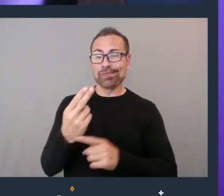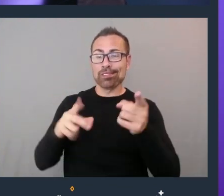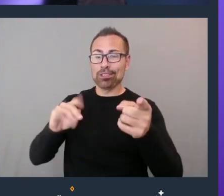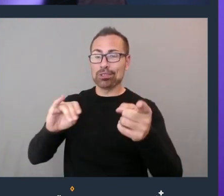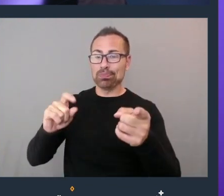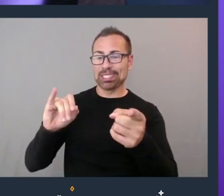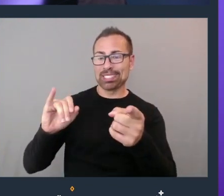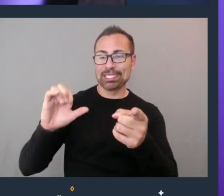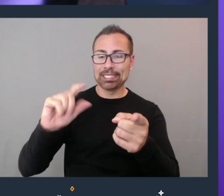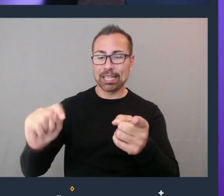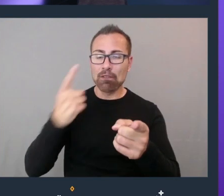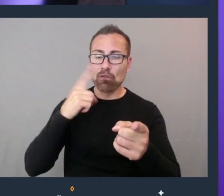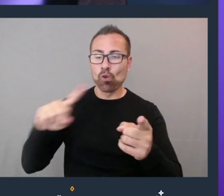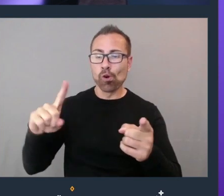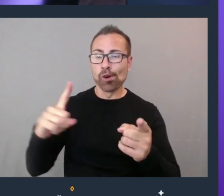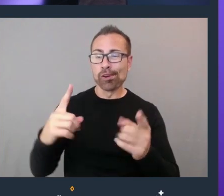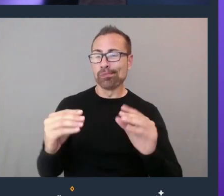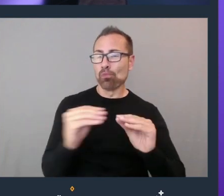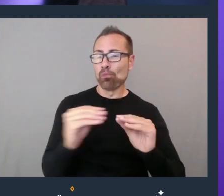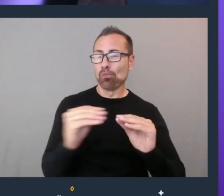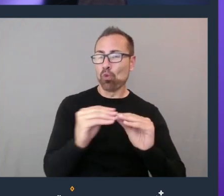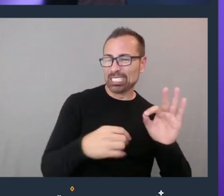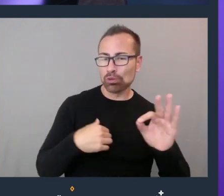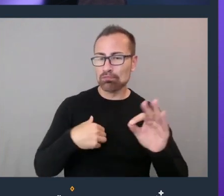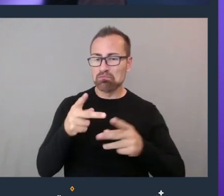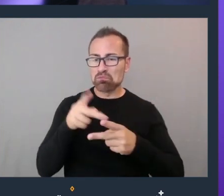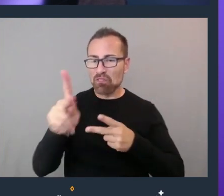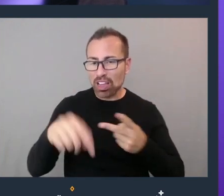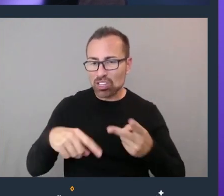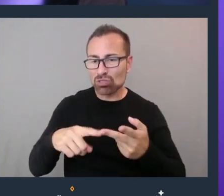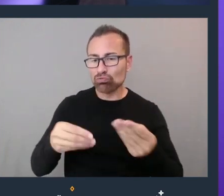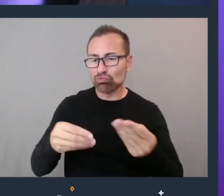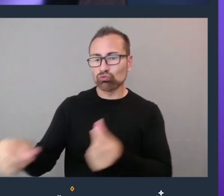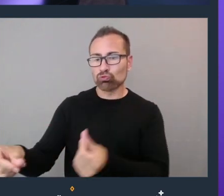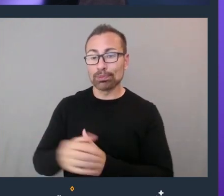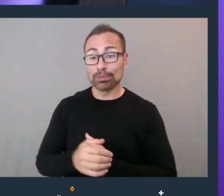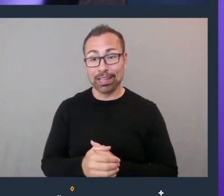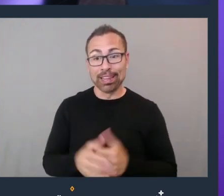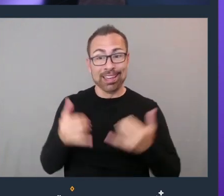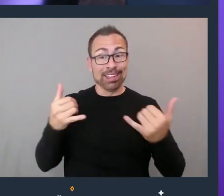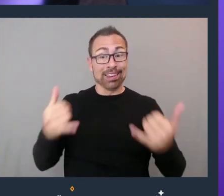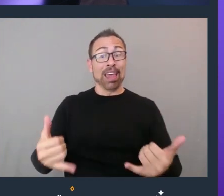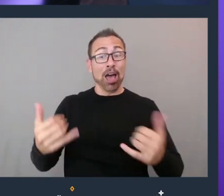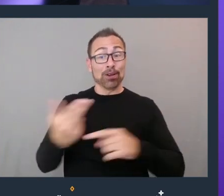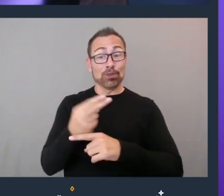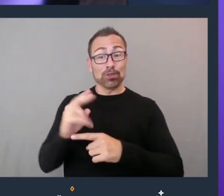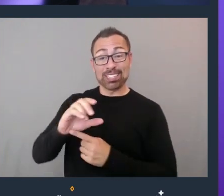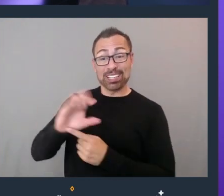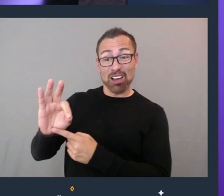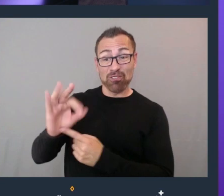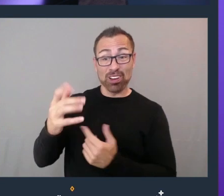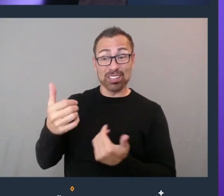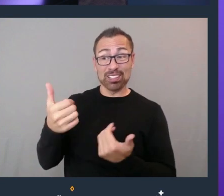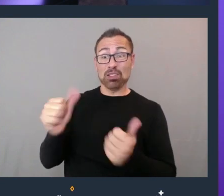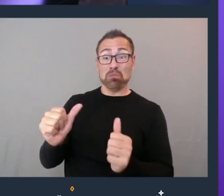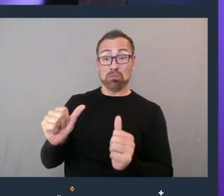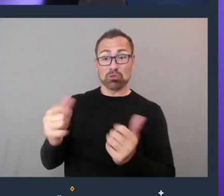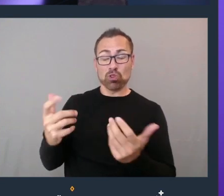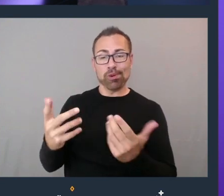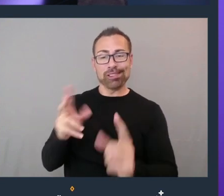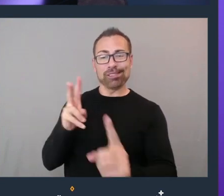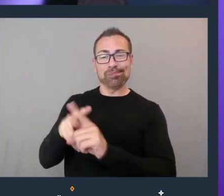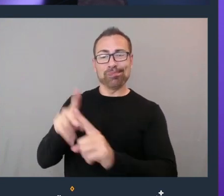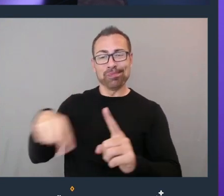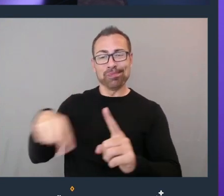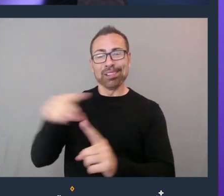streamlined. With S3 Object Lambda's integration with CloudFront, PixieSet now plans to apply these transformations and do watermarking on the fly